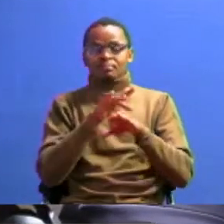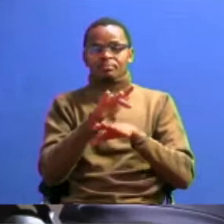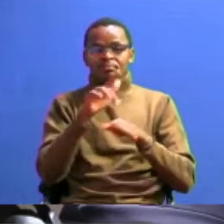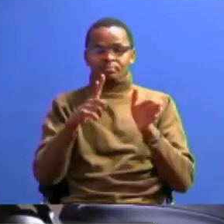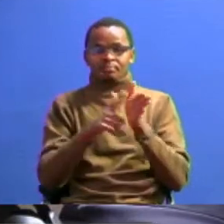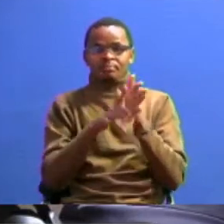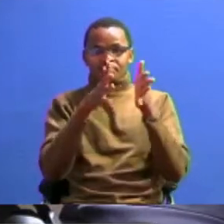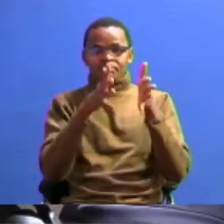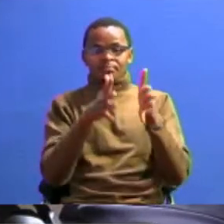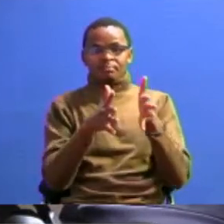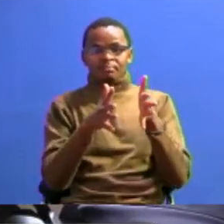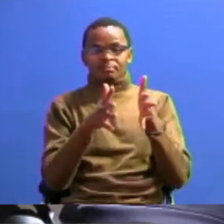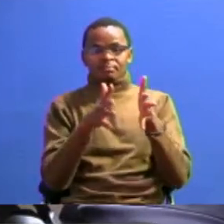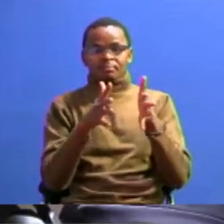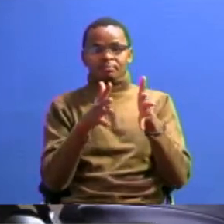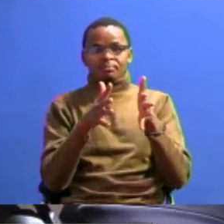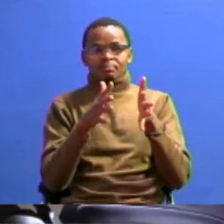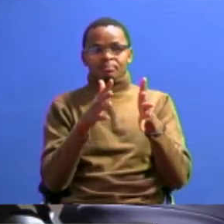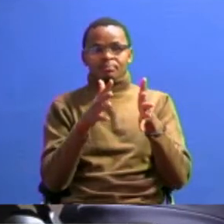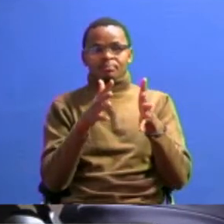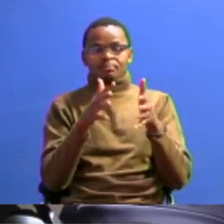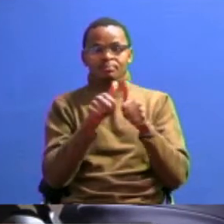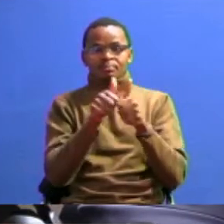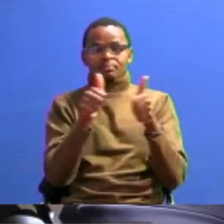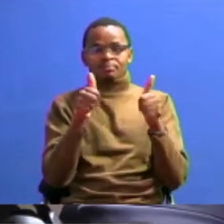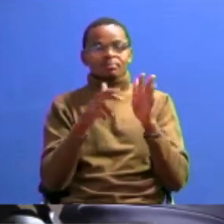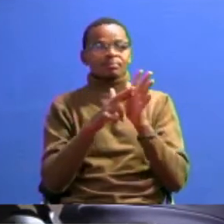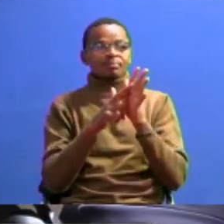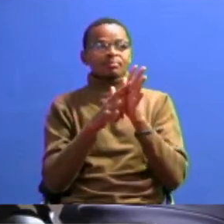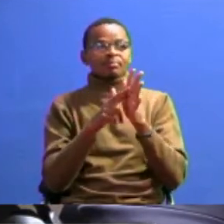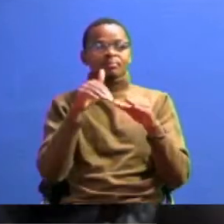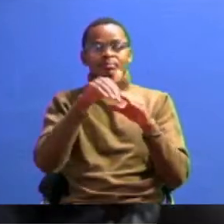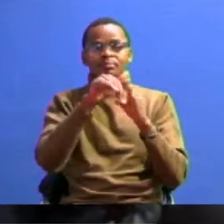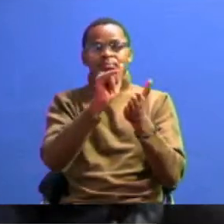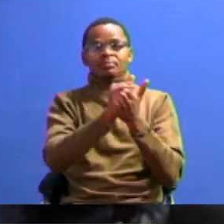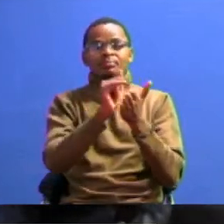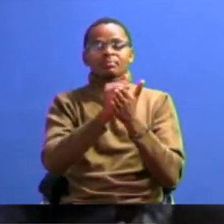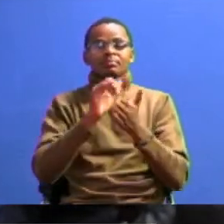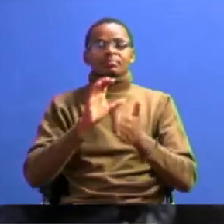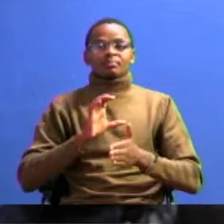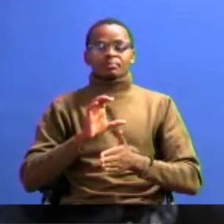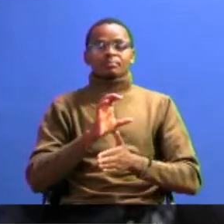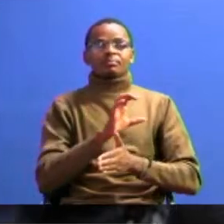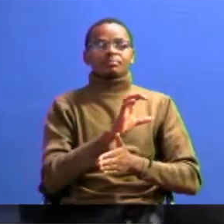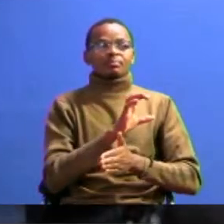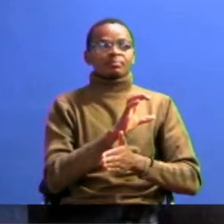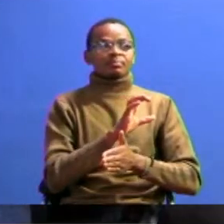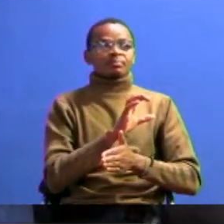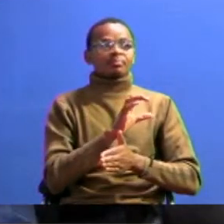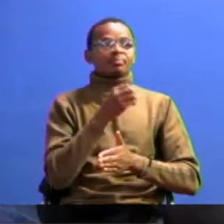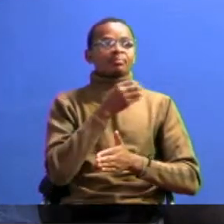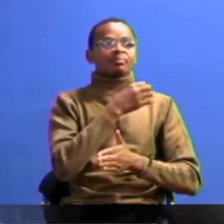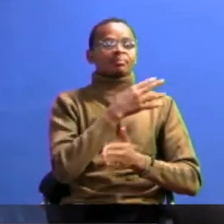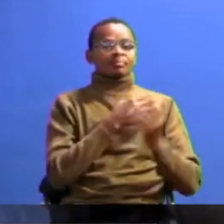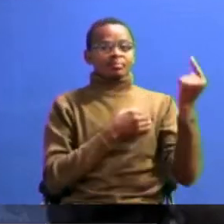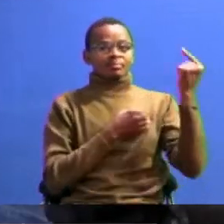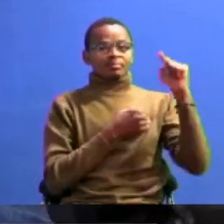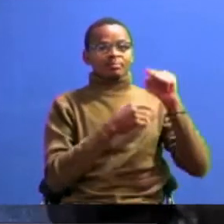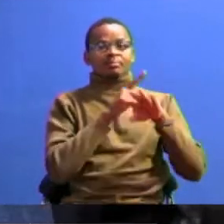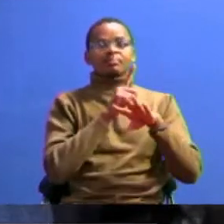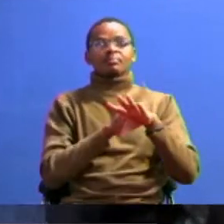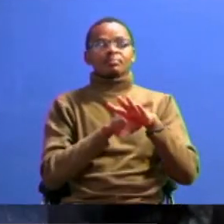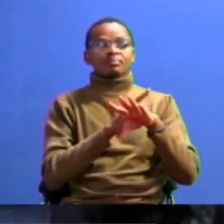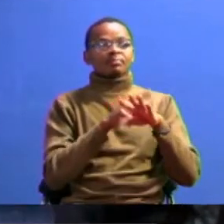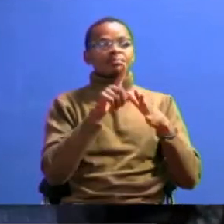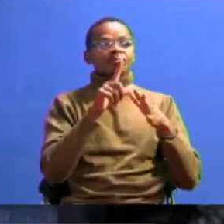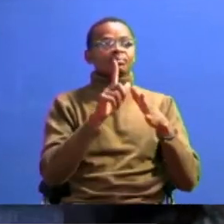before that committee, so they were properly represented in that committee. Malalamisho yaliletwa yakasemekana kwamba